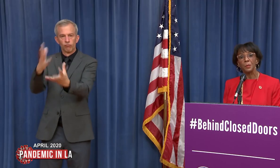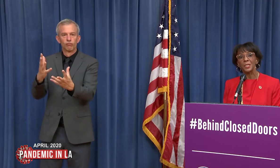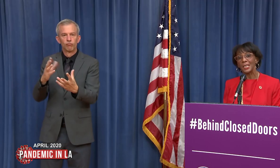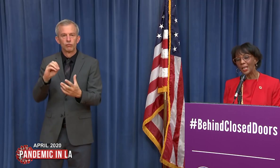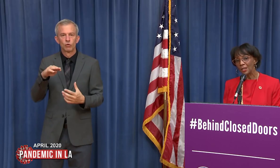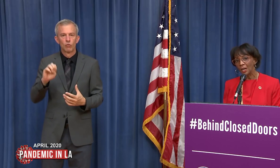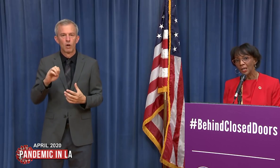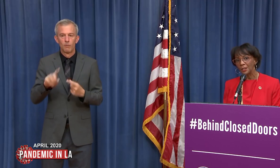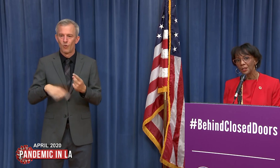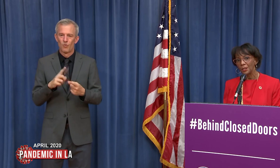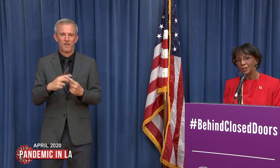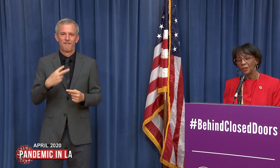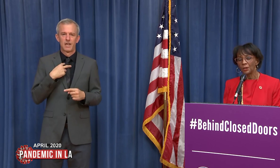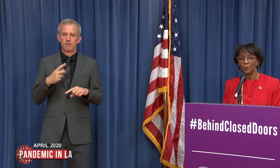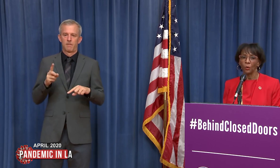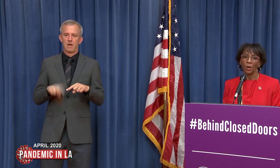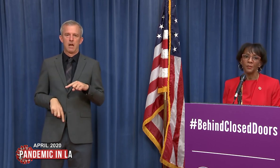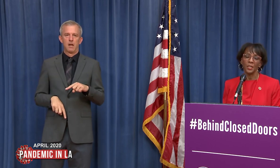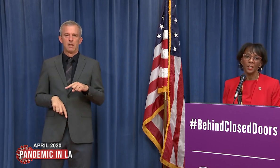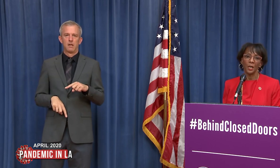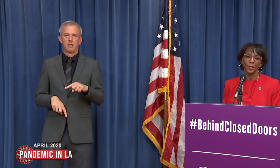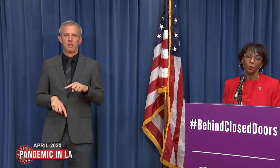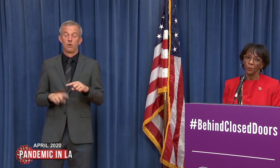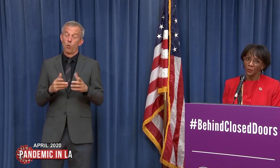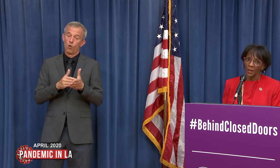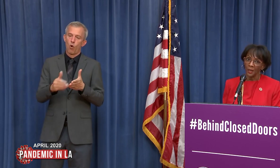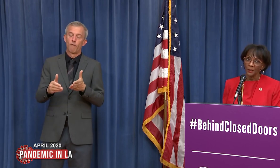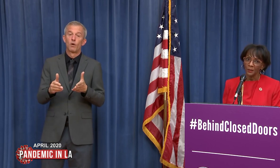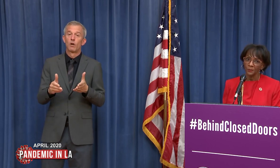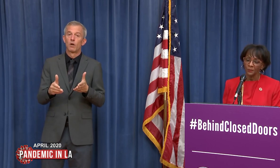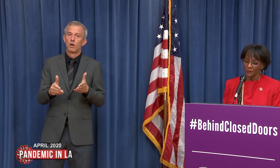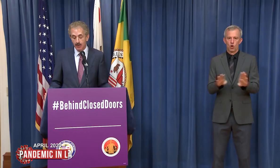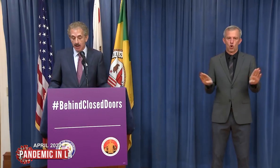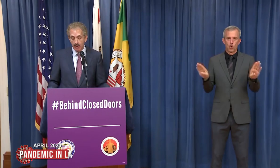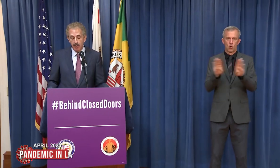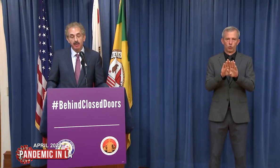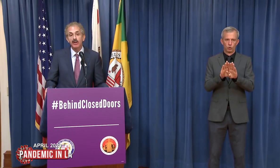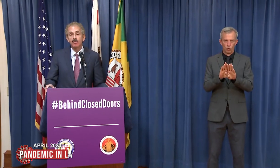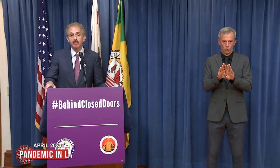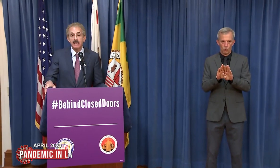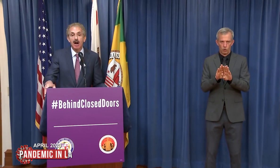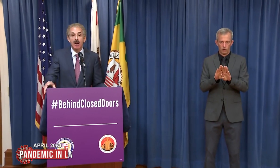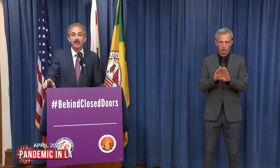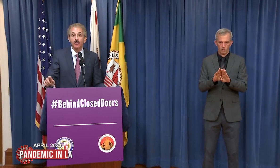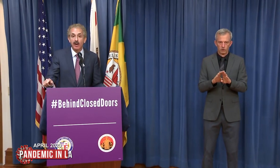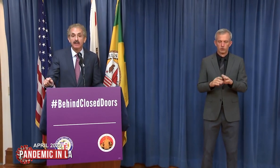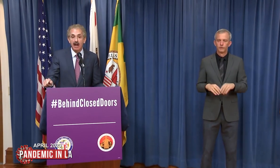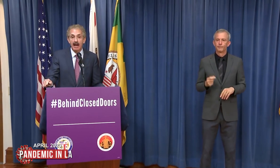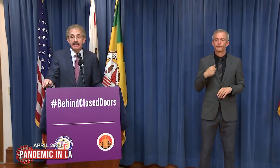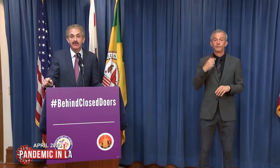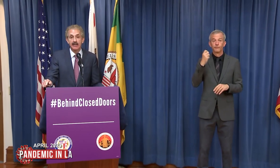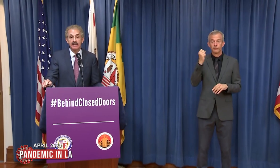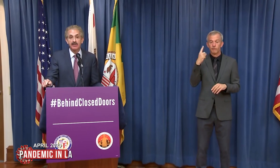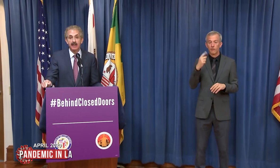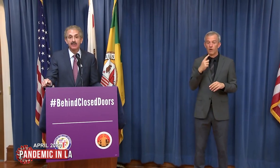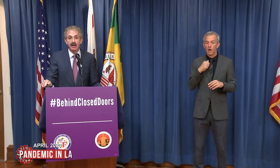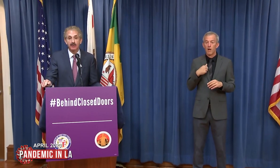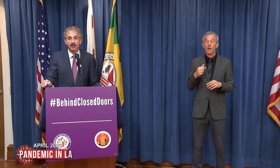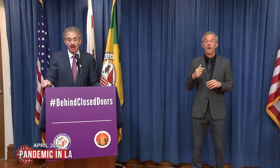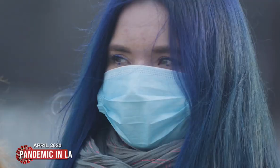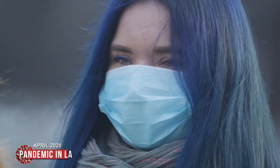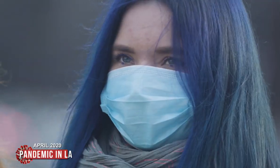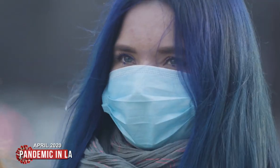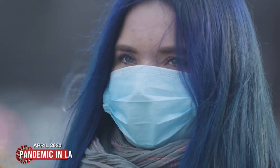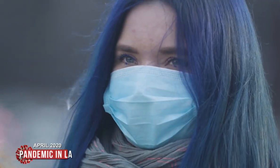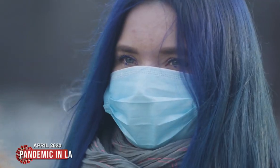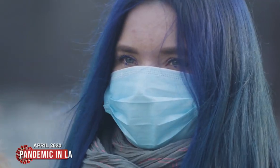their victims cannot, or more often than not, will not. The public will be on the front lines in this